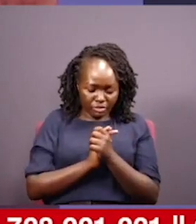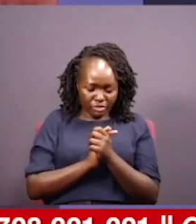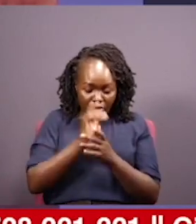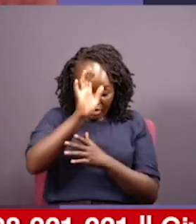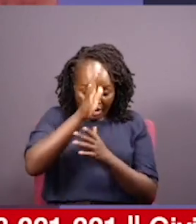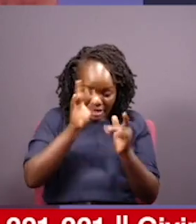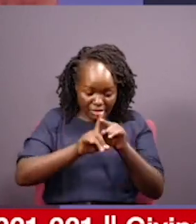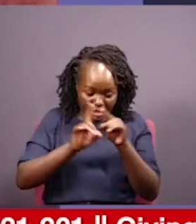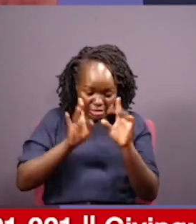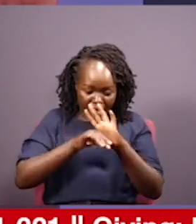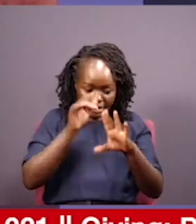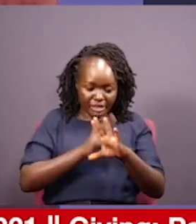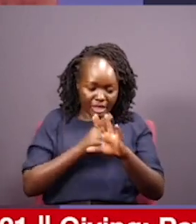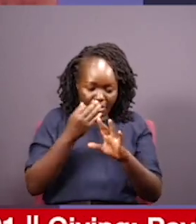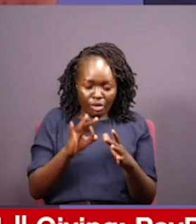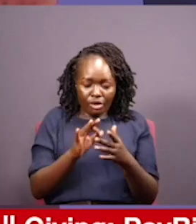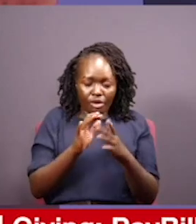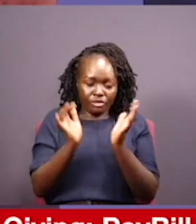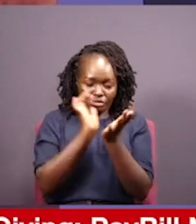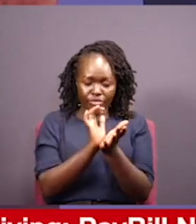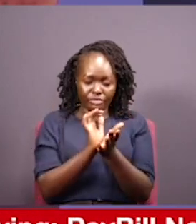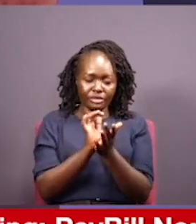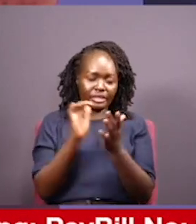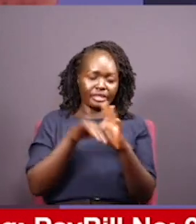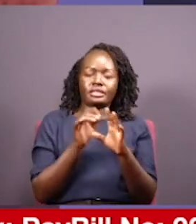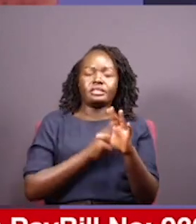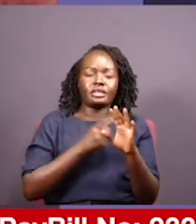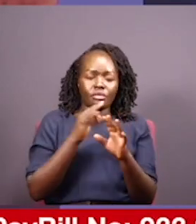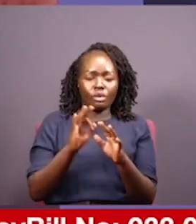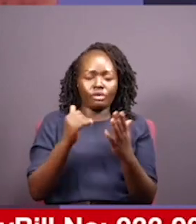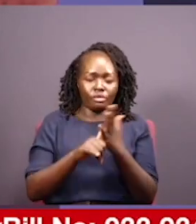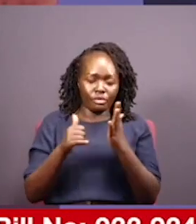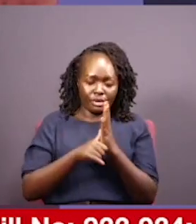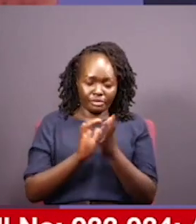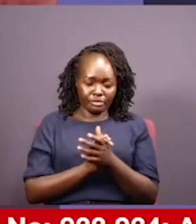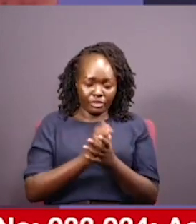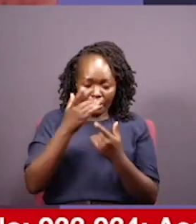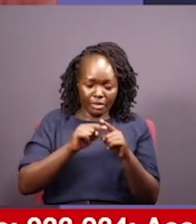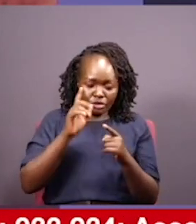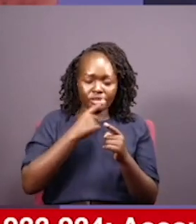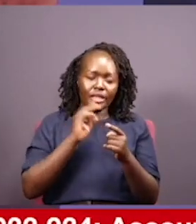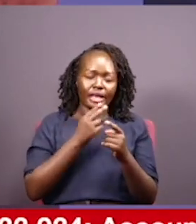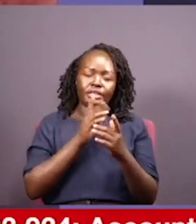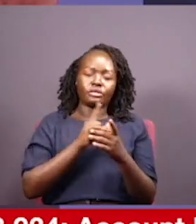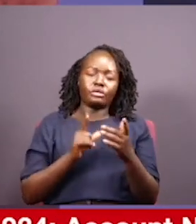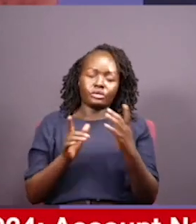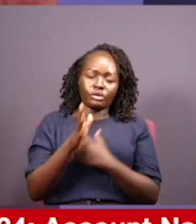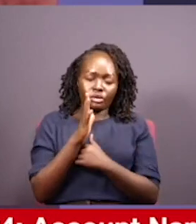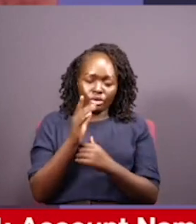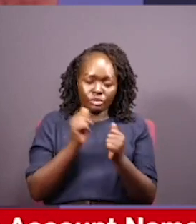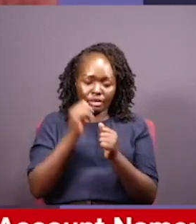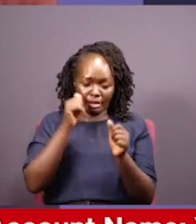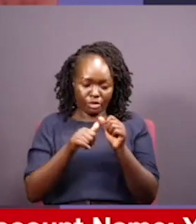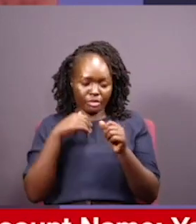midst of persecution, in the midst of trial. But you tell us this, Lord God, with a promise that, Father, as